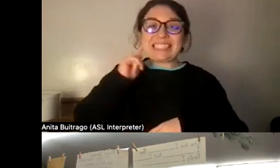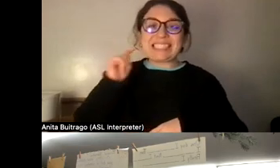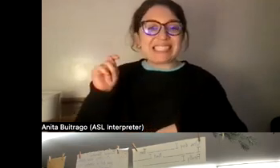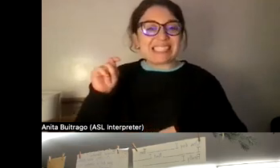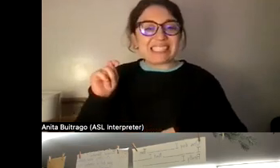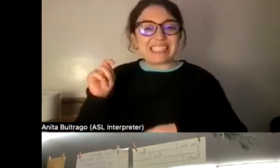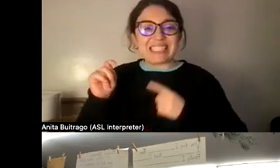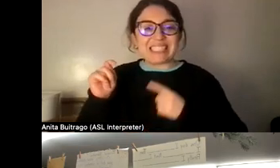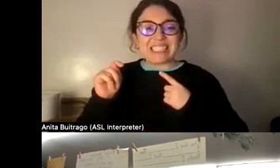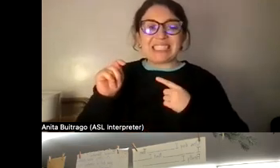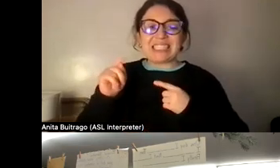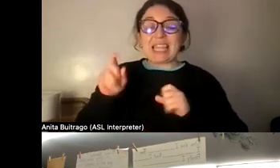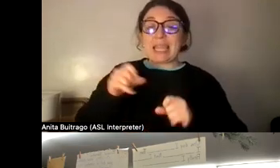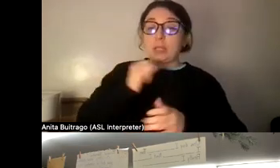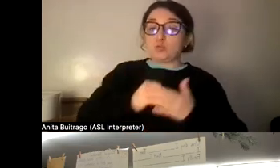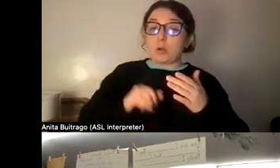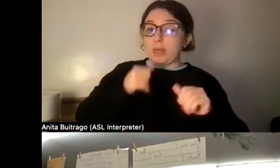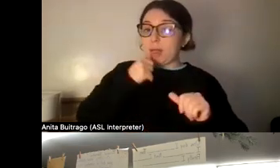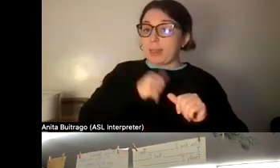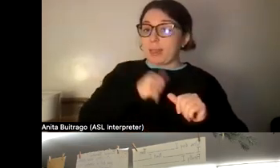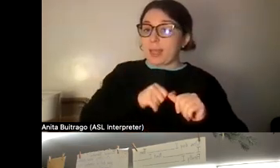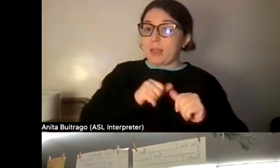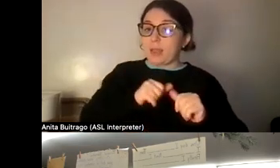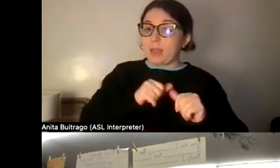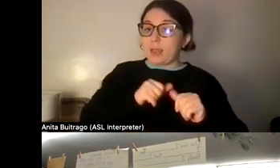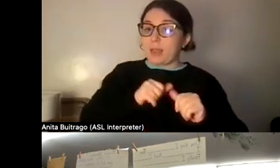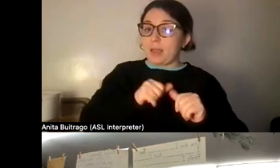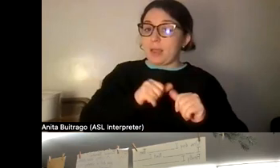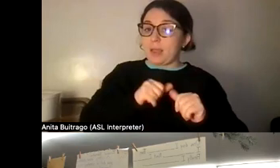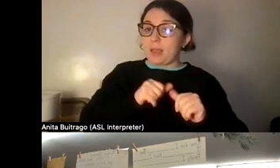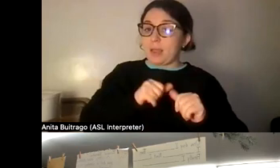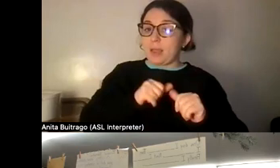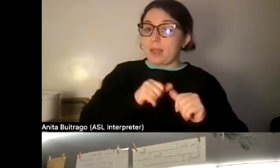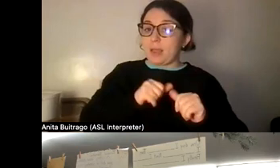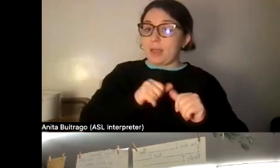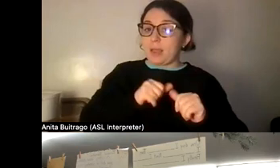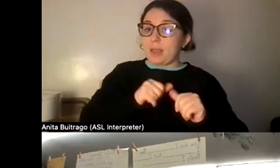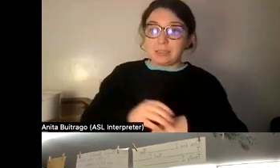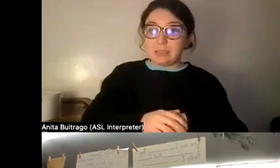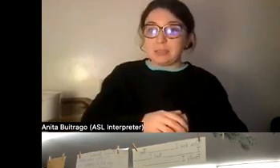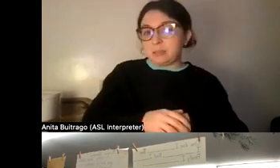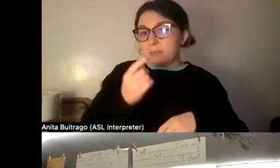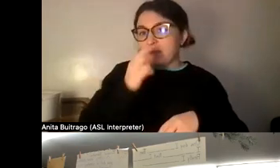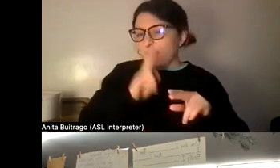whatever it is. Like you can just put shaving cream like on your table and they can do it. Super fun. They love it and kind of cleans your table.